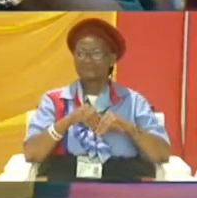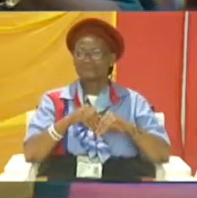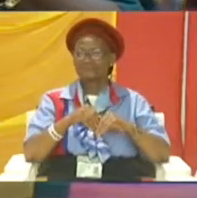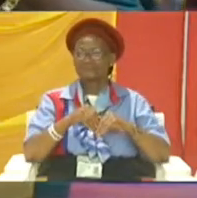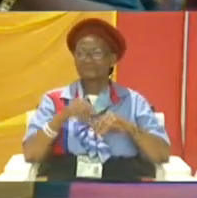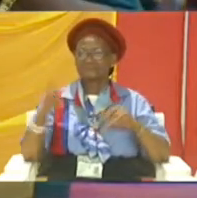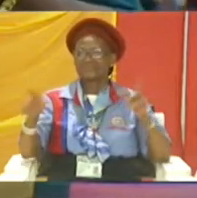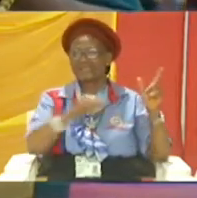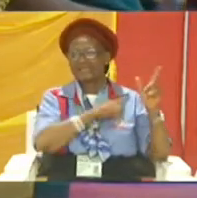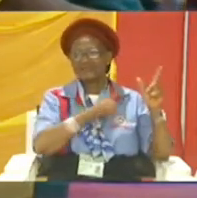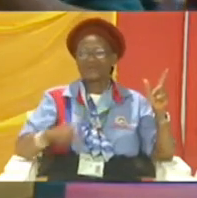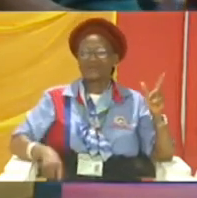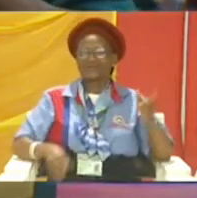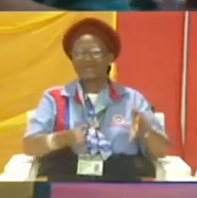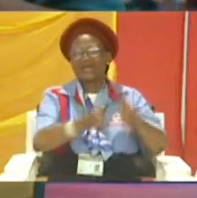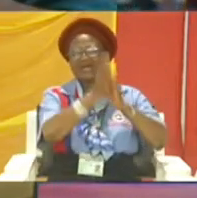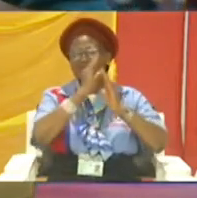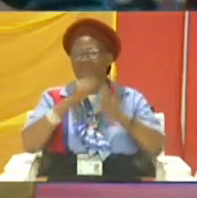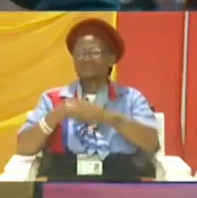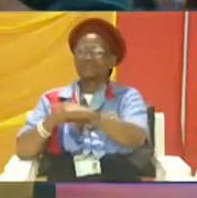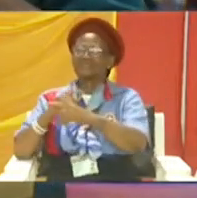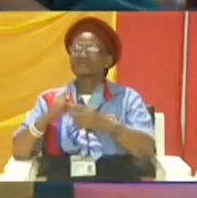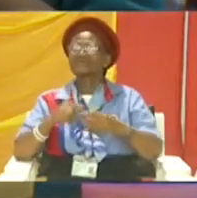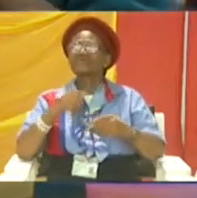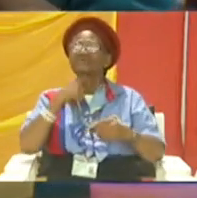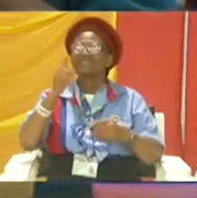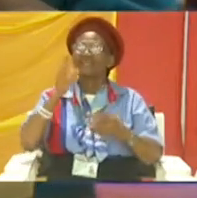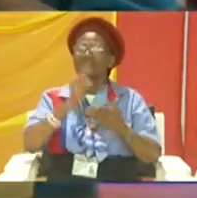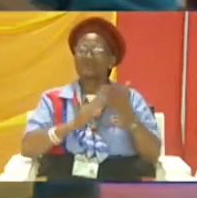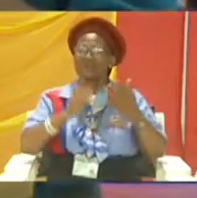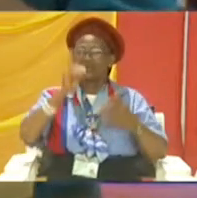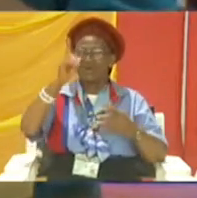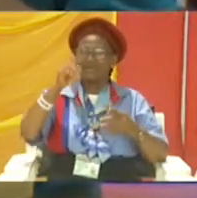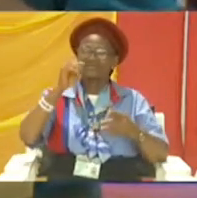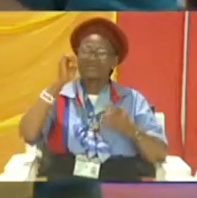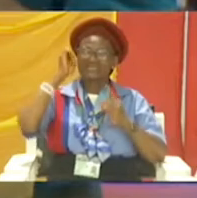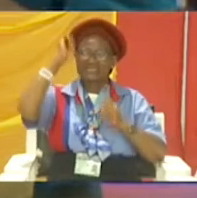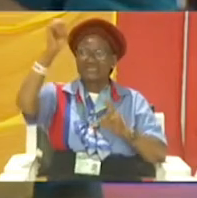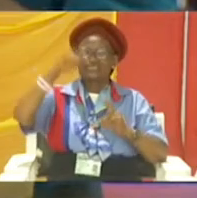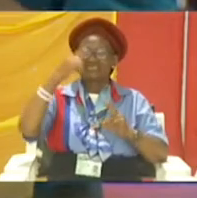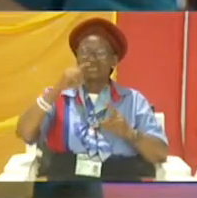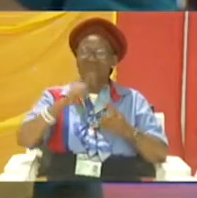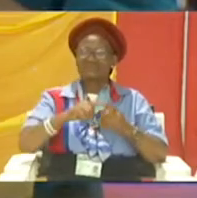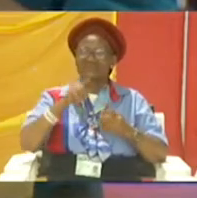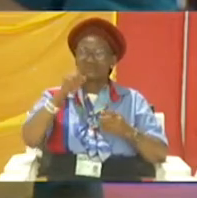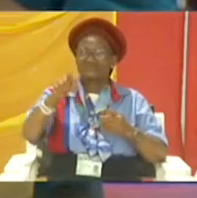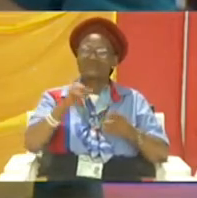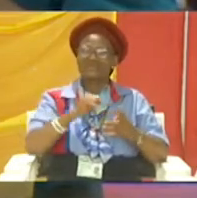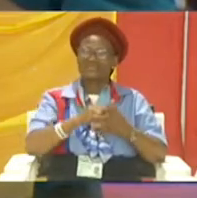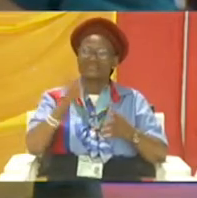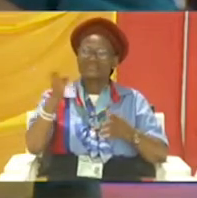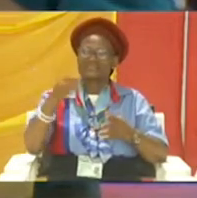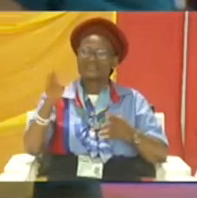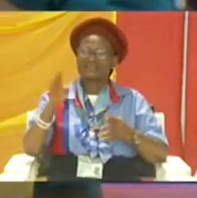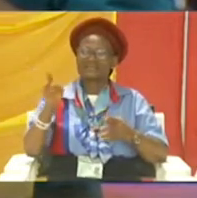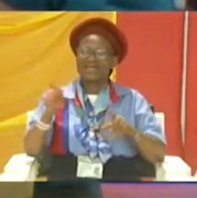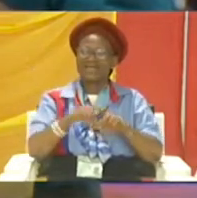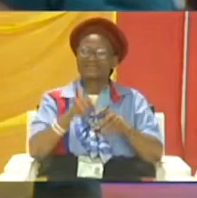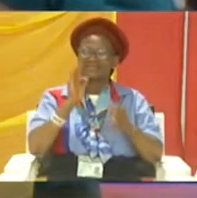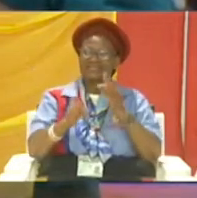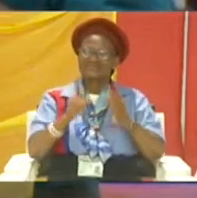The Lord asked me to tell someone. He said, to you, it seems as if you have come to the end of the